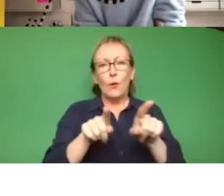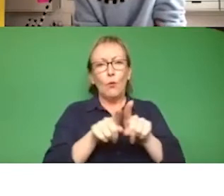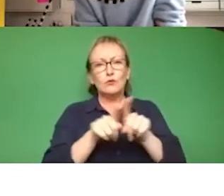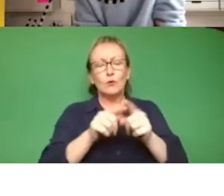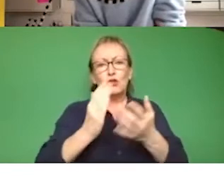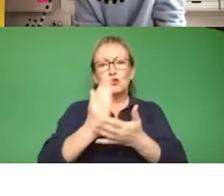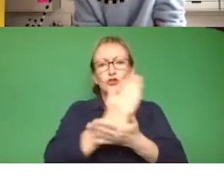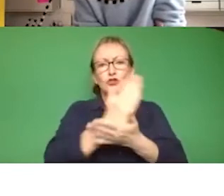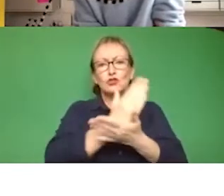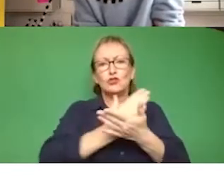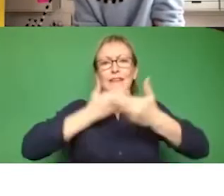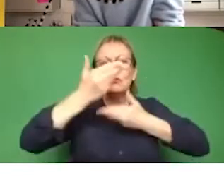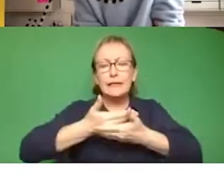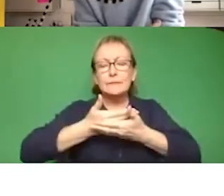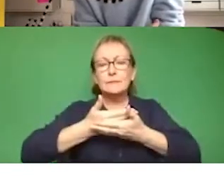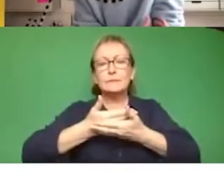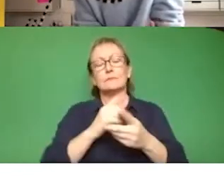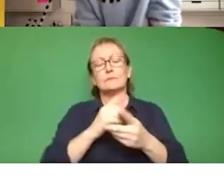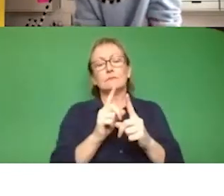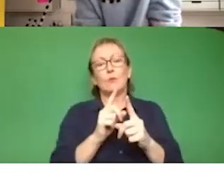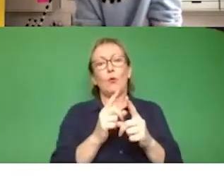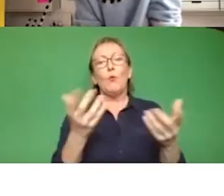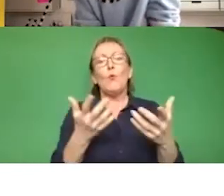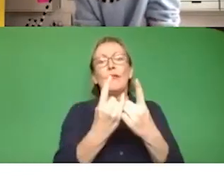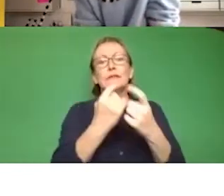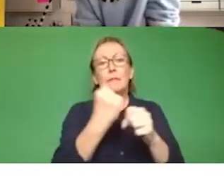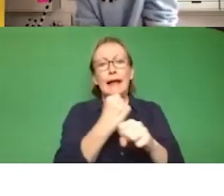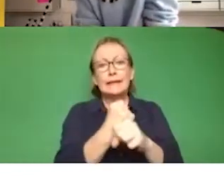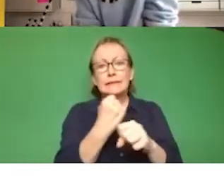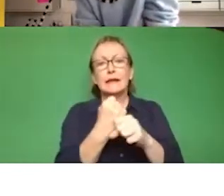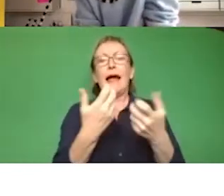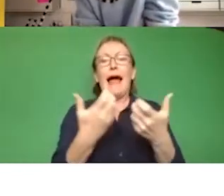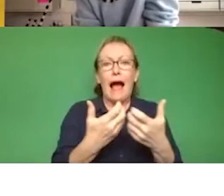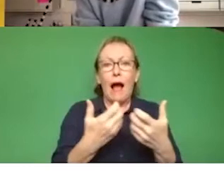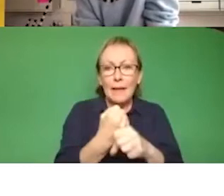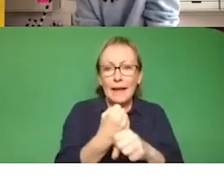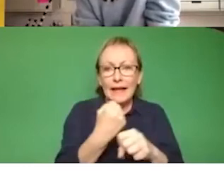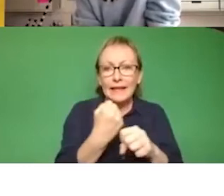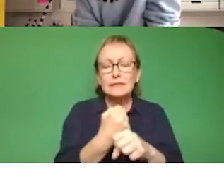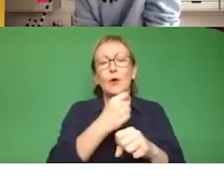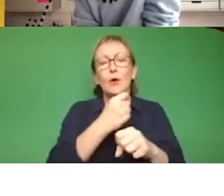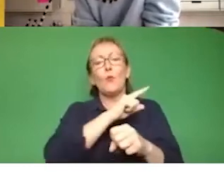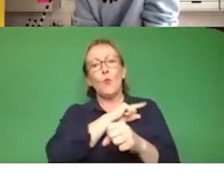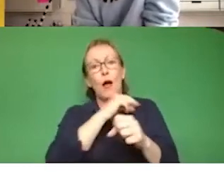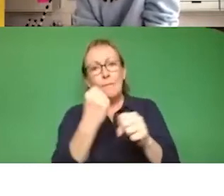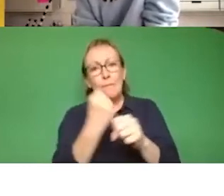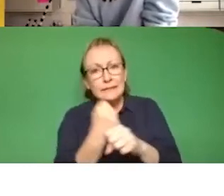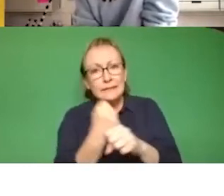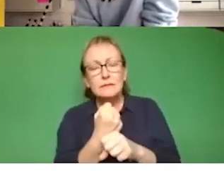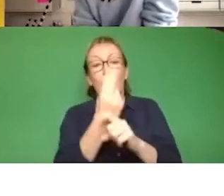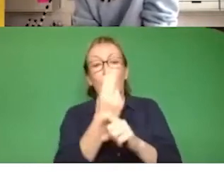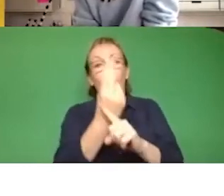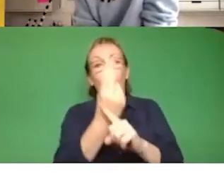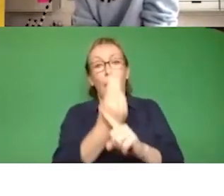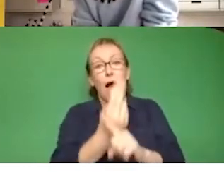story base about where things were made and how they were made and why, and the artists that we're working with,